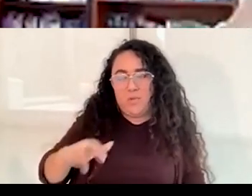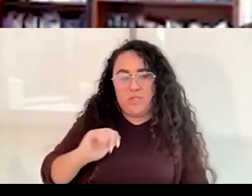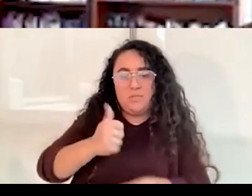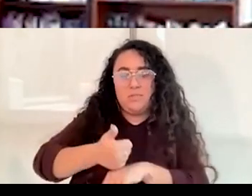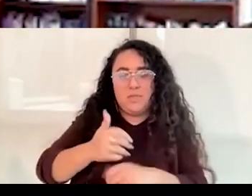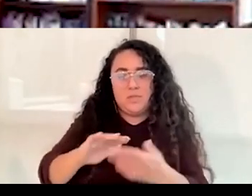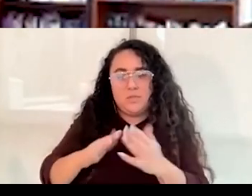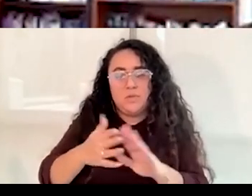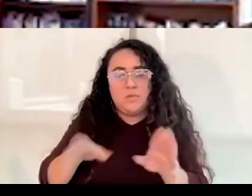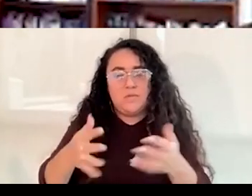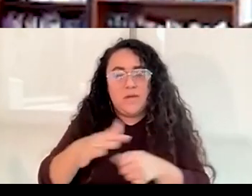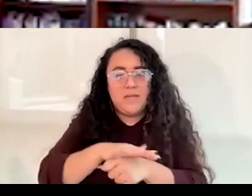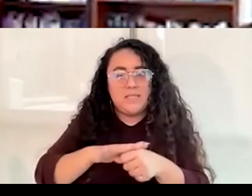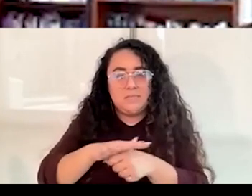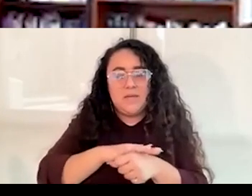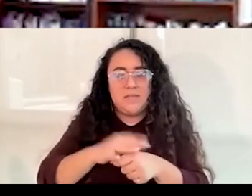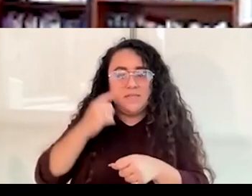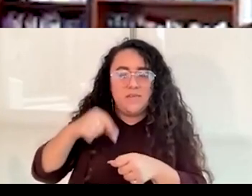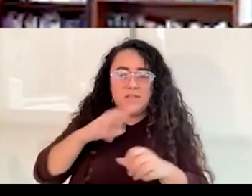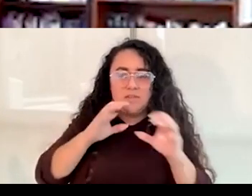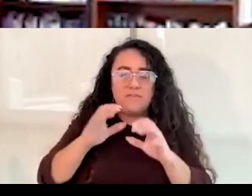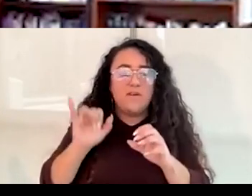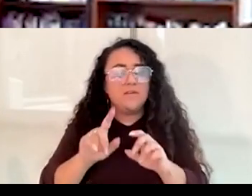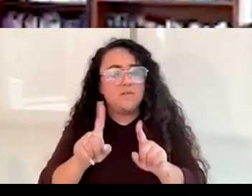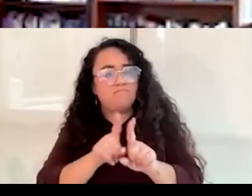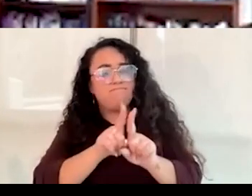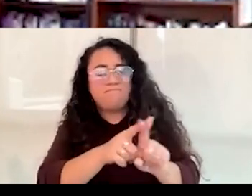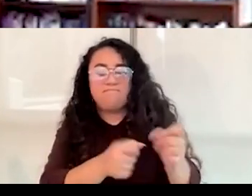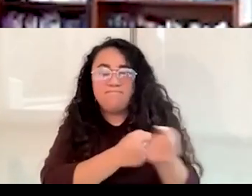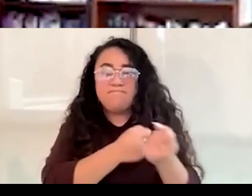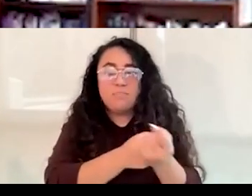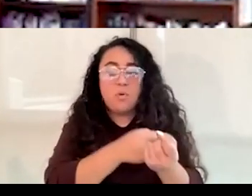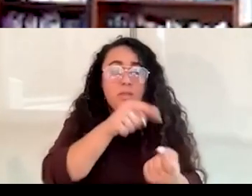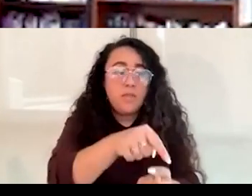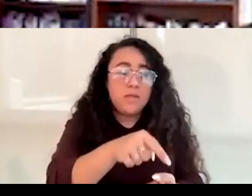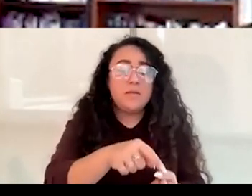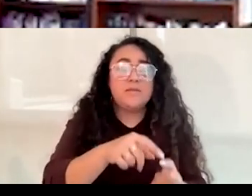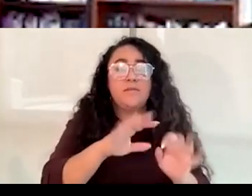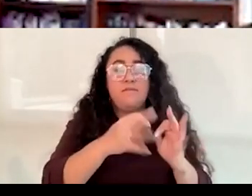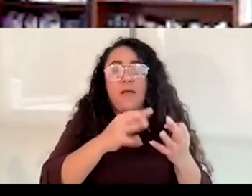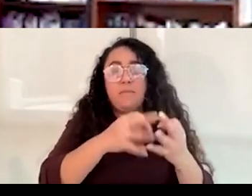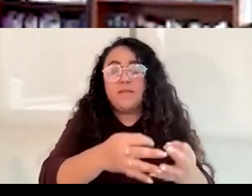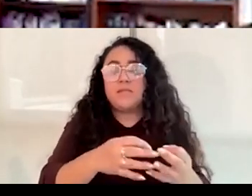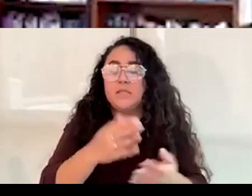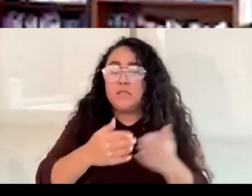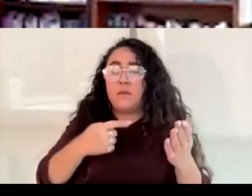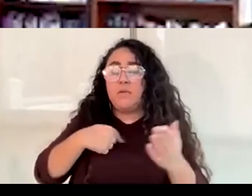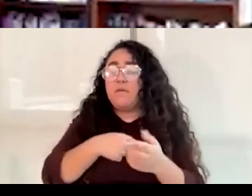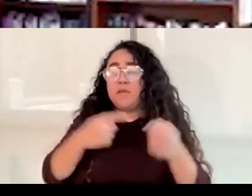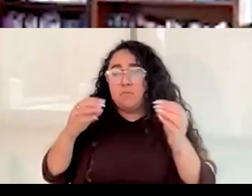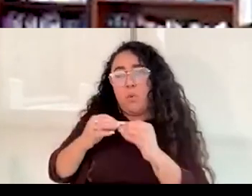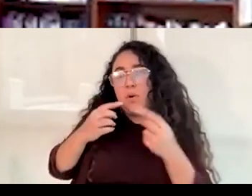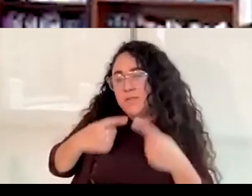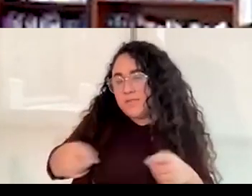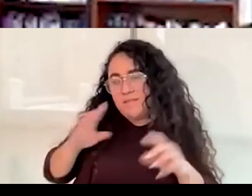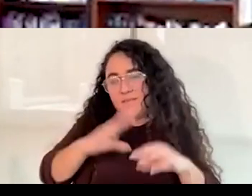for these conversations, as well as to walk alongside and to be with families. And some of us have done it better than others. You know, I mean,